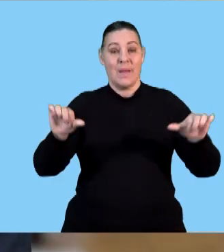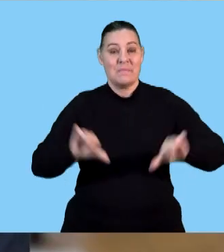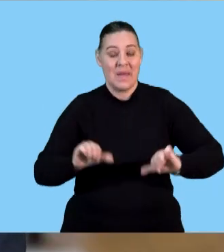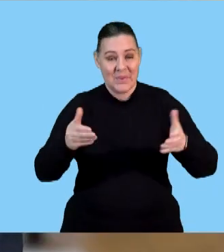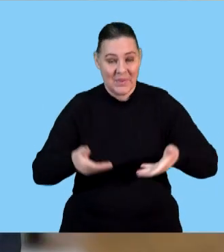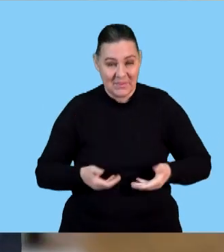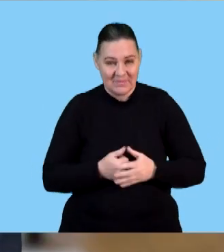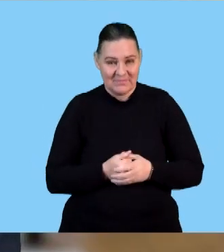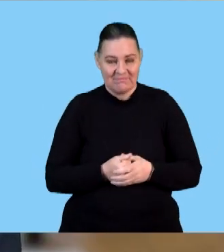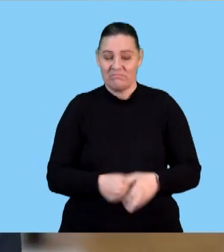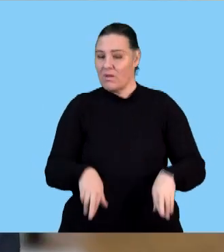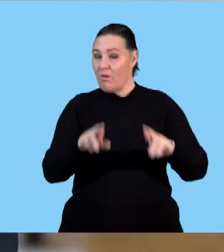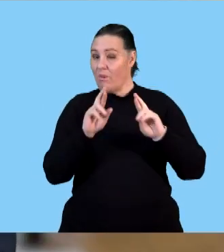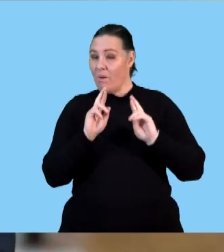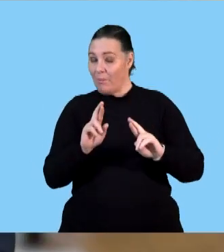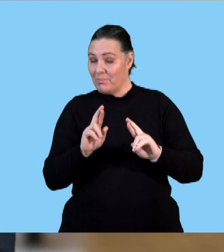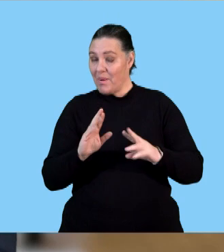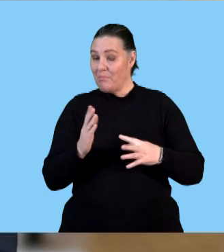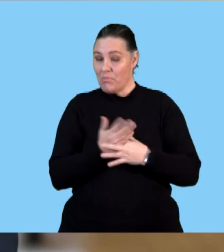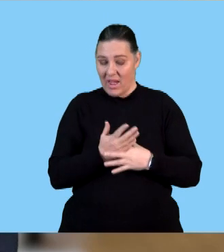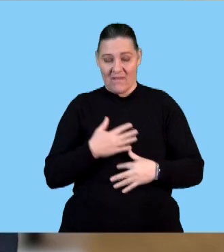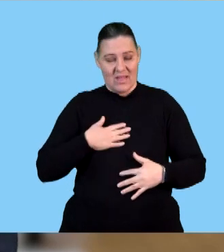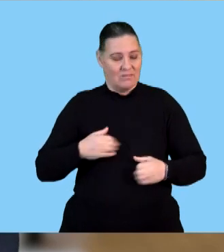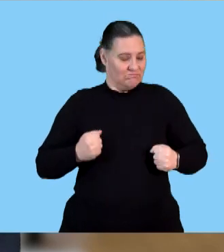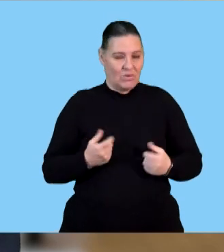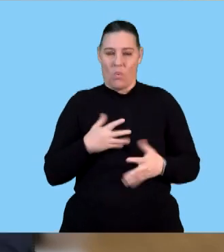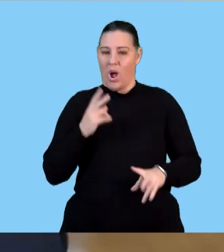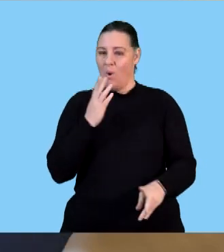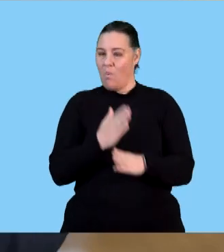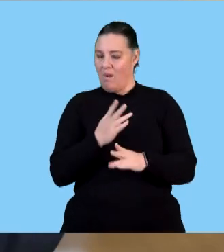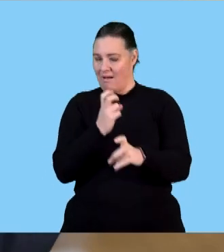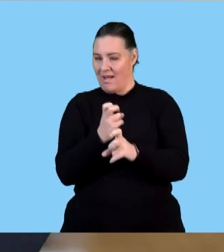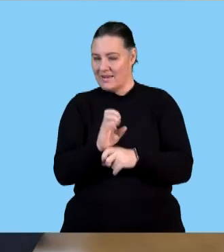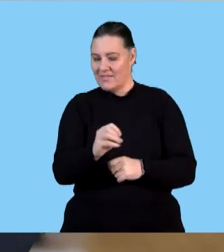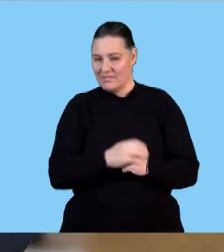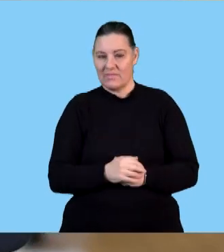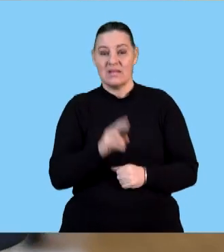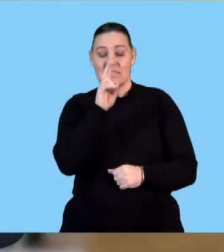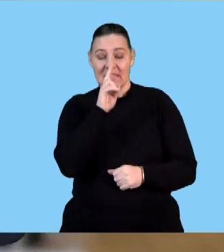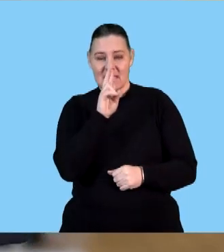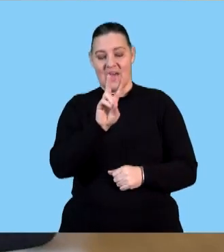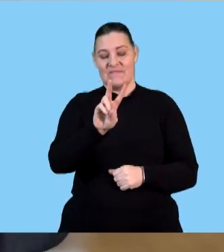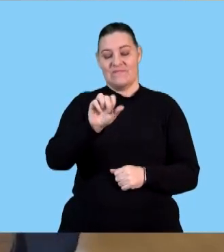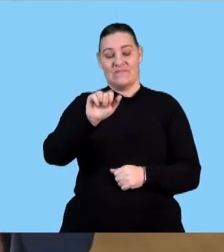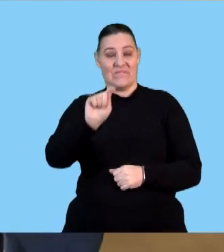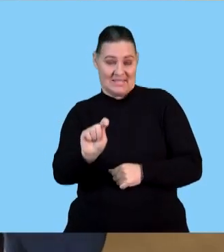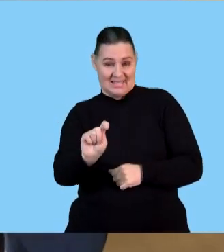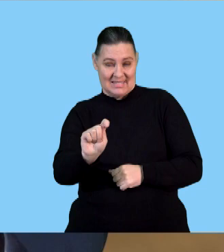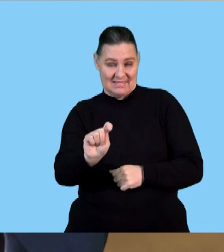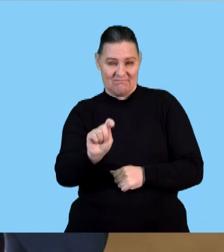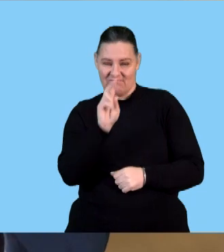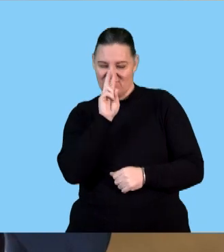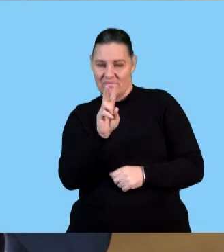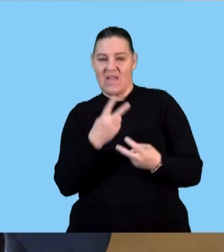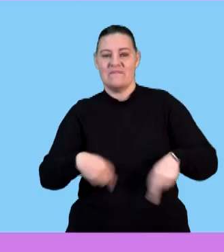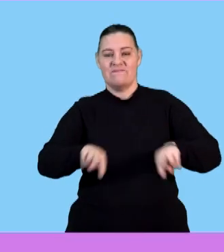Welcome back, everyone. Hopefully that break did you guys well. We're working hard. Let's look at the last topic, value-added tax or